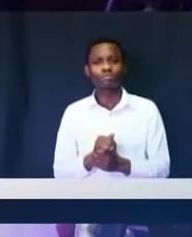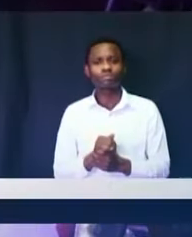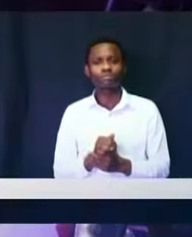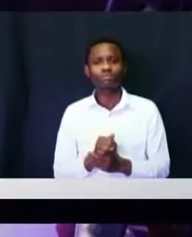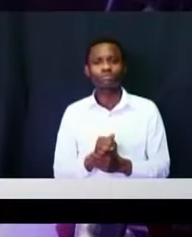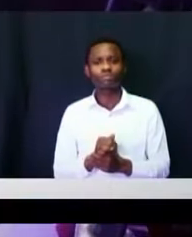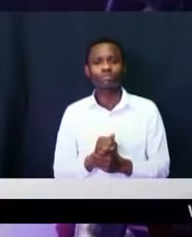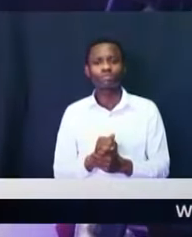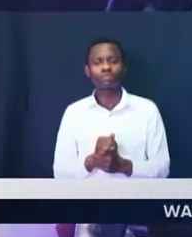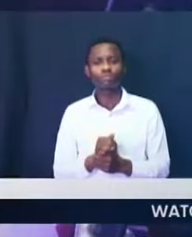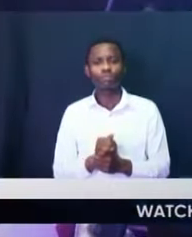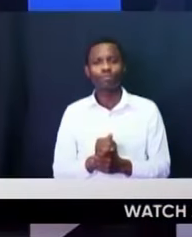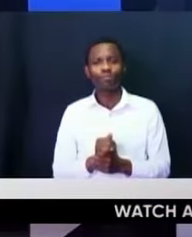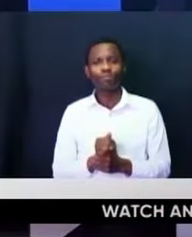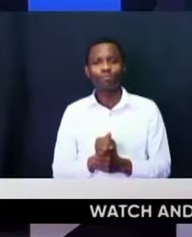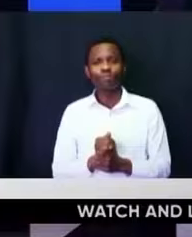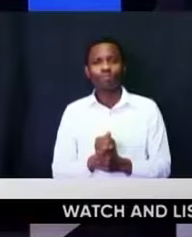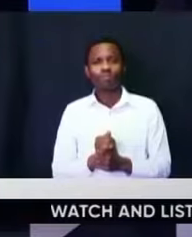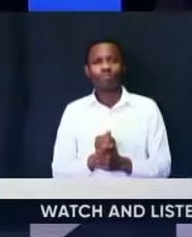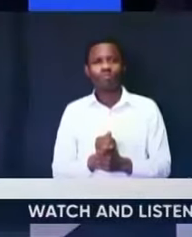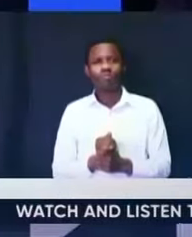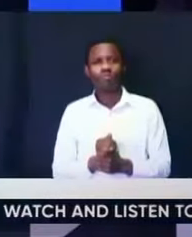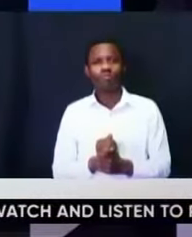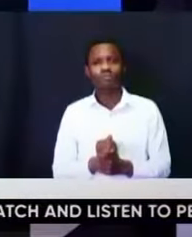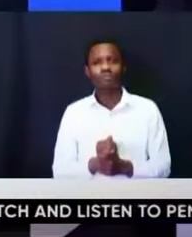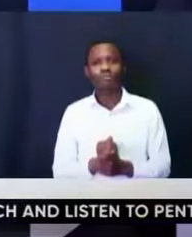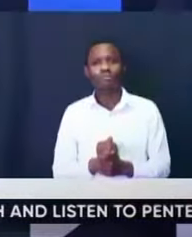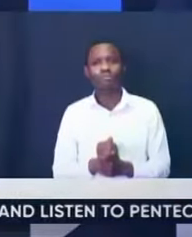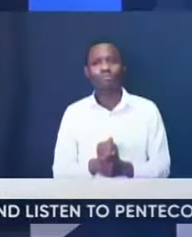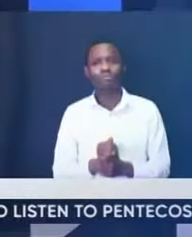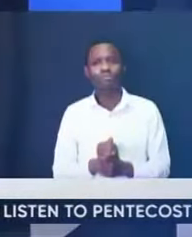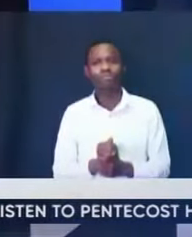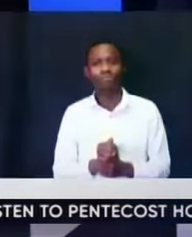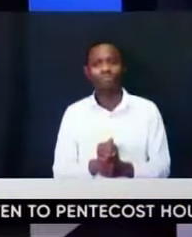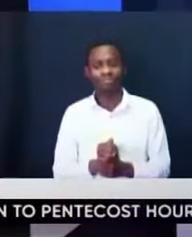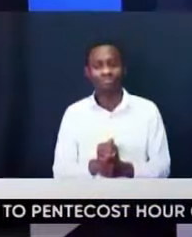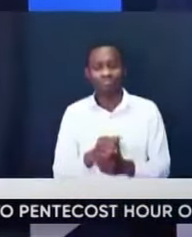together I'm sure your B will be